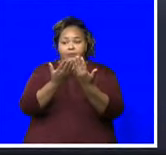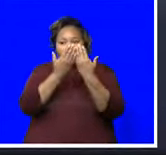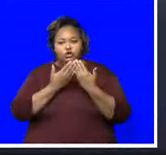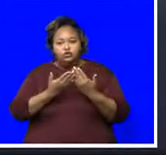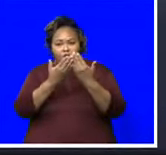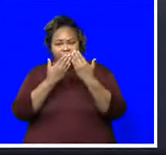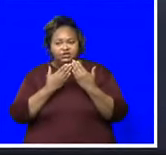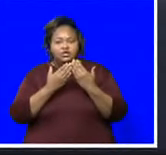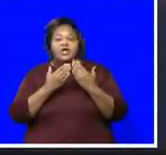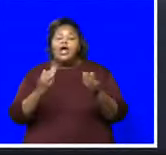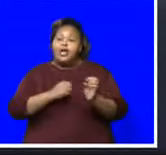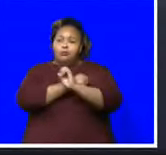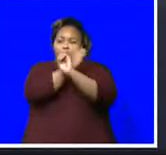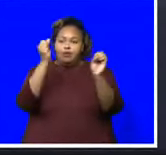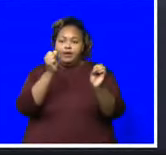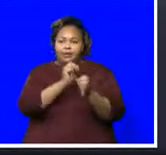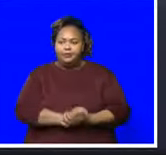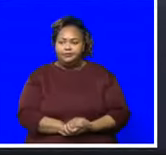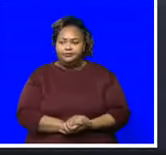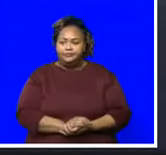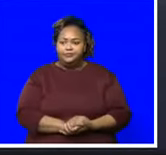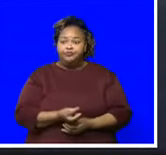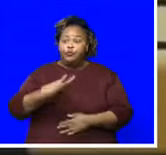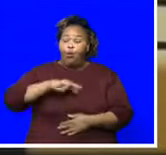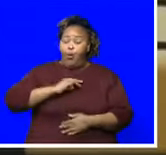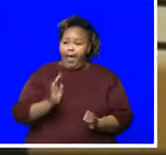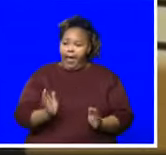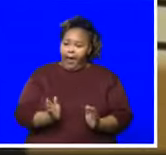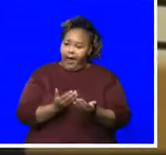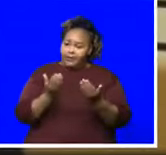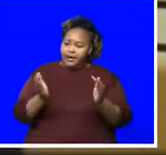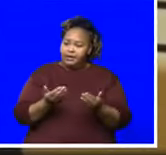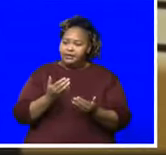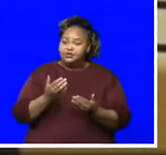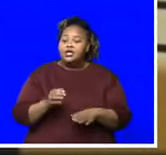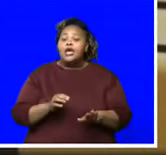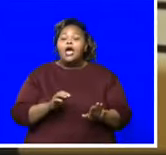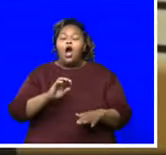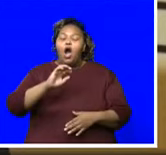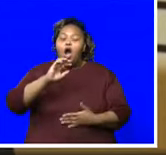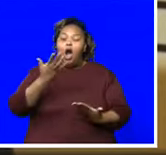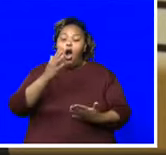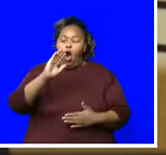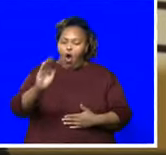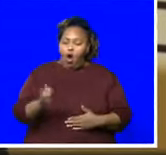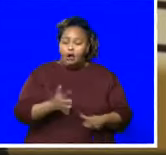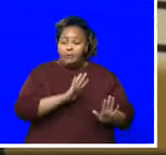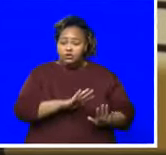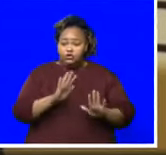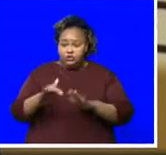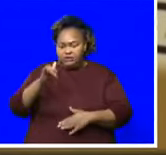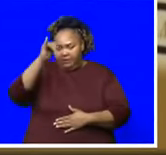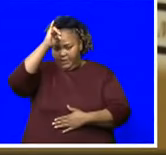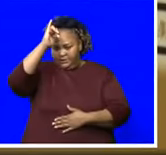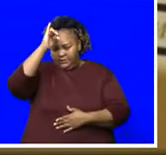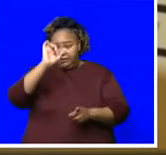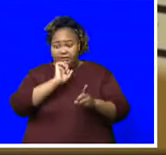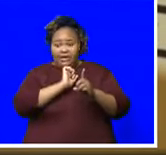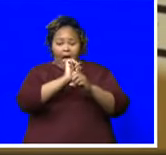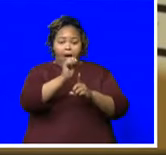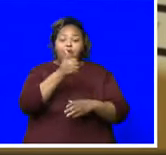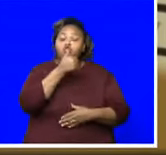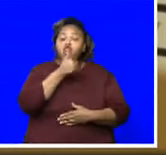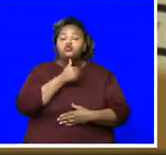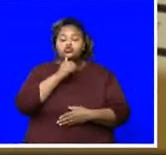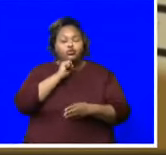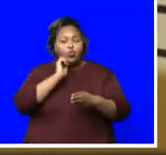would encourage all students to seek means to utilize their skills in not seeking employment, but